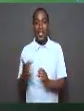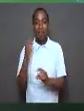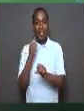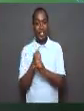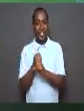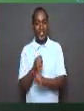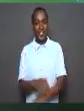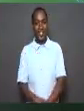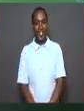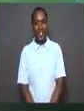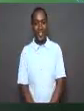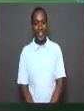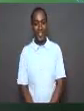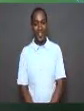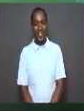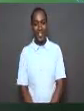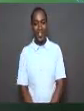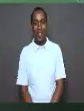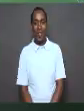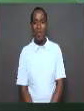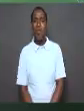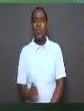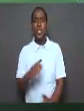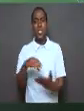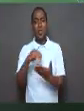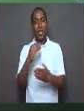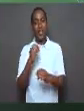activity to review what we have learned.